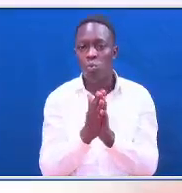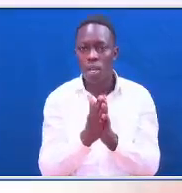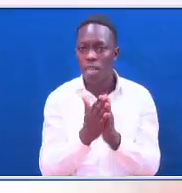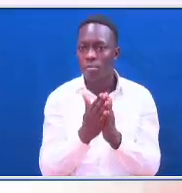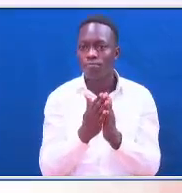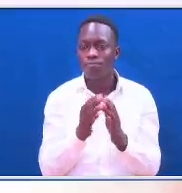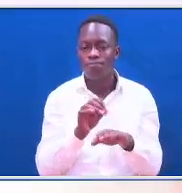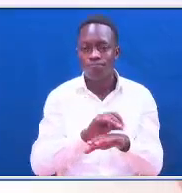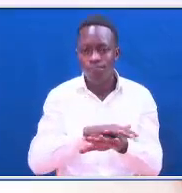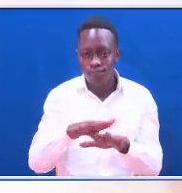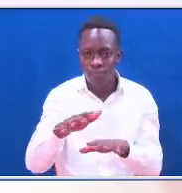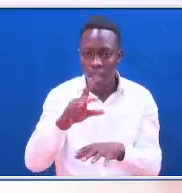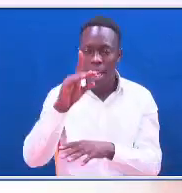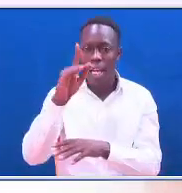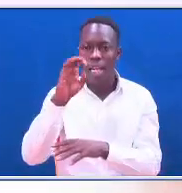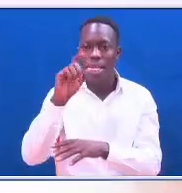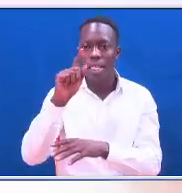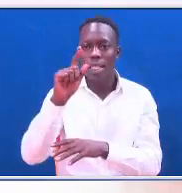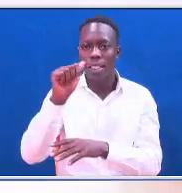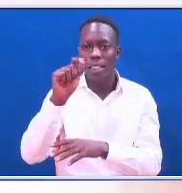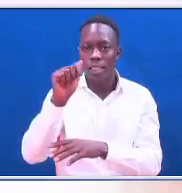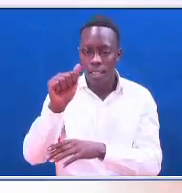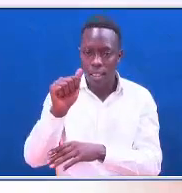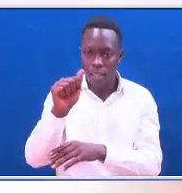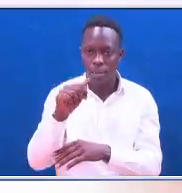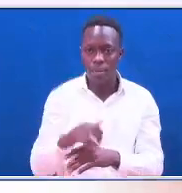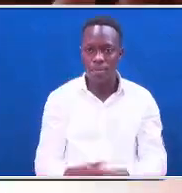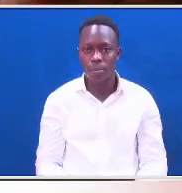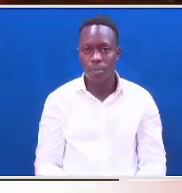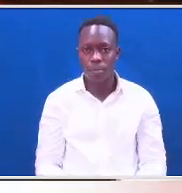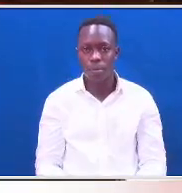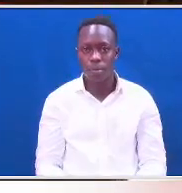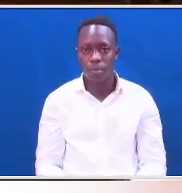of the Delta variant, as Andrew Nikilemi reports.